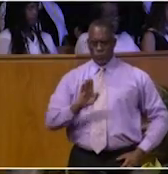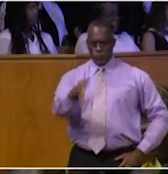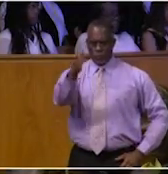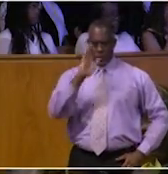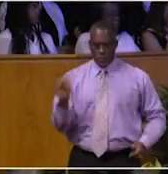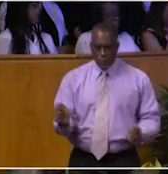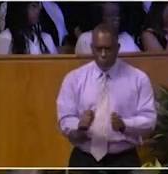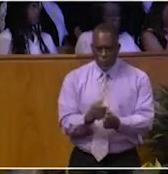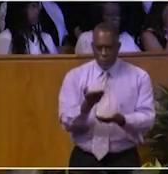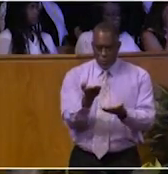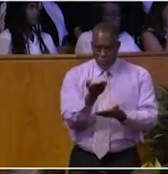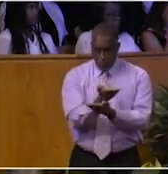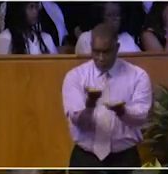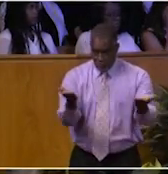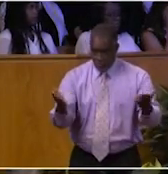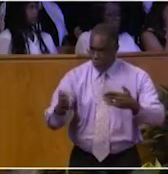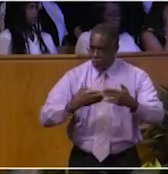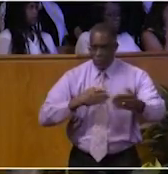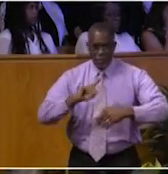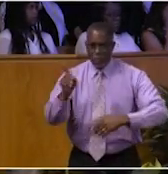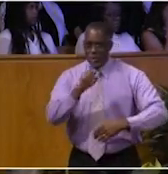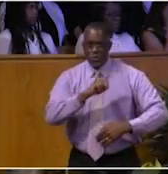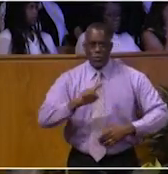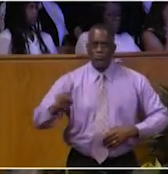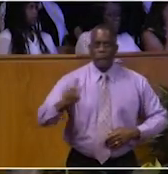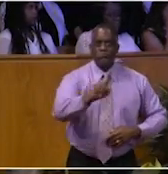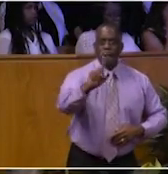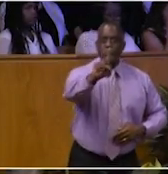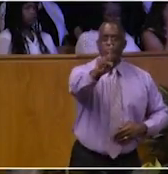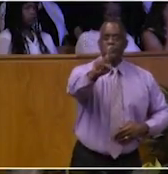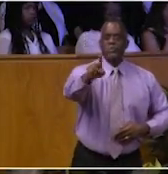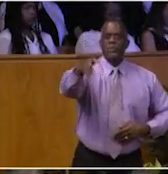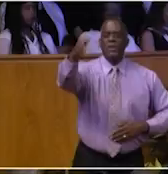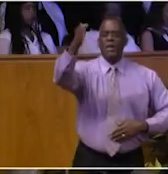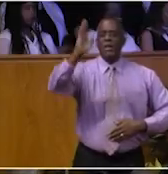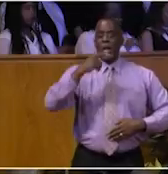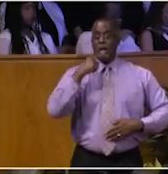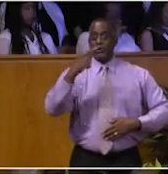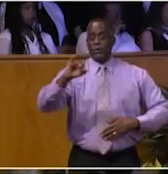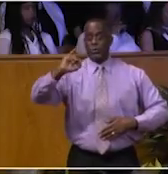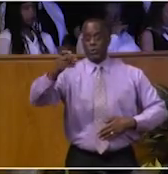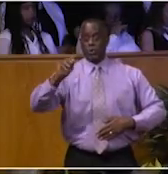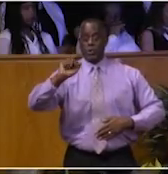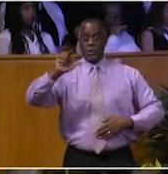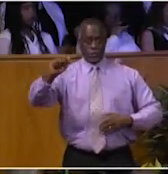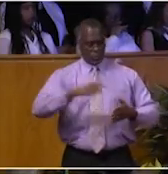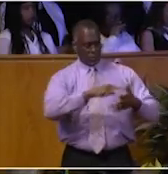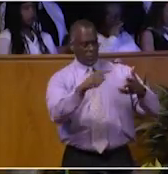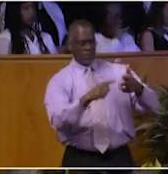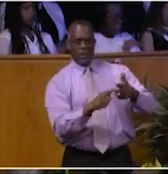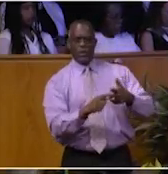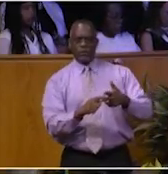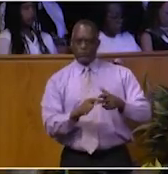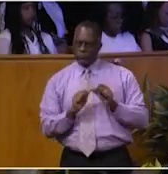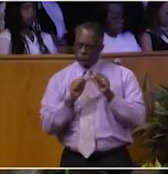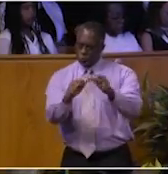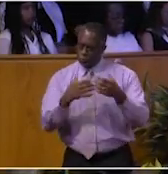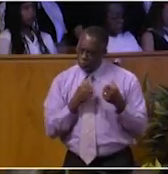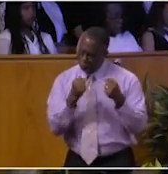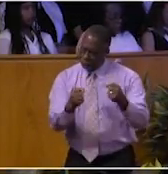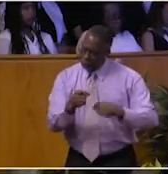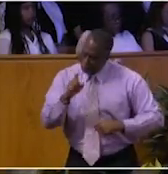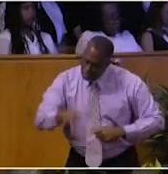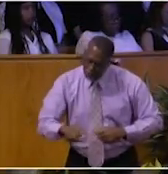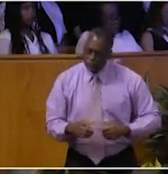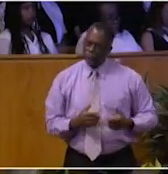wherever you go. Three times in the text, God told Joshua to be strong and courageous.